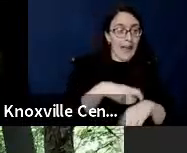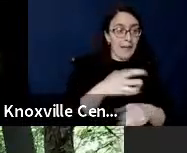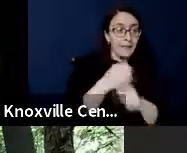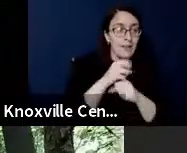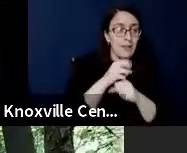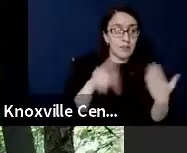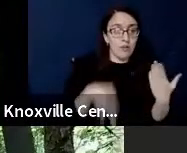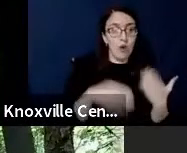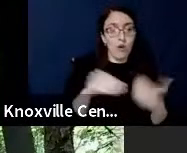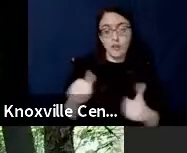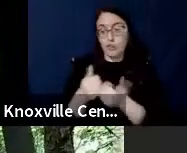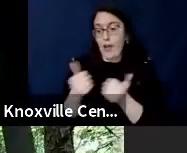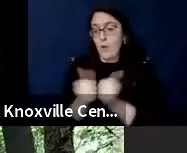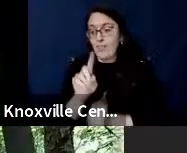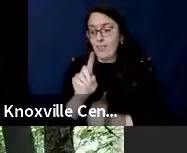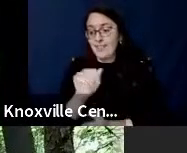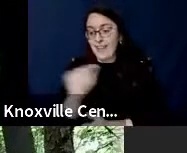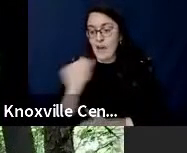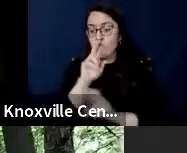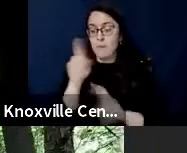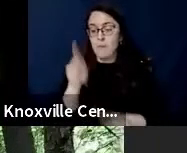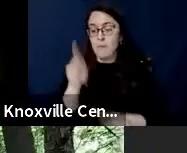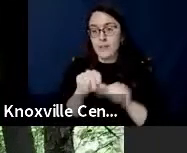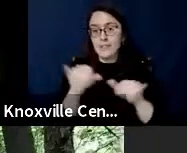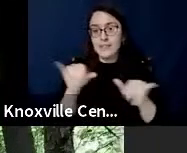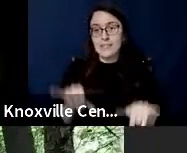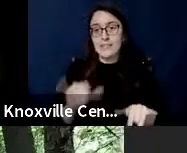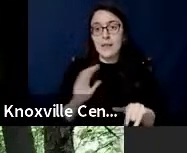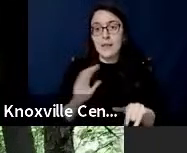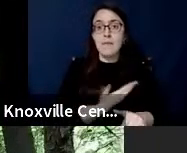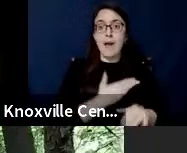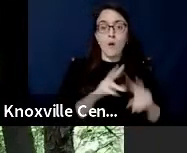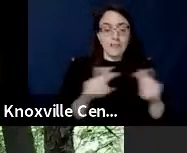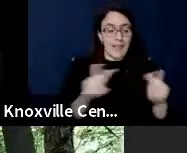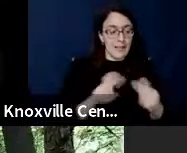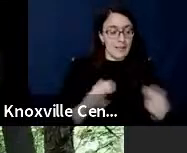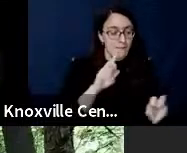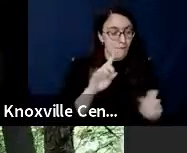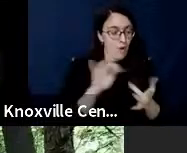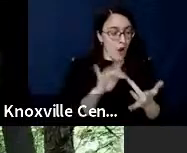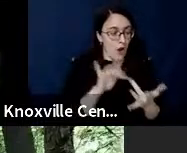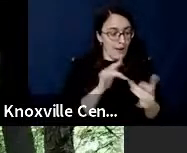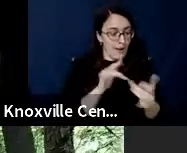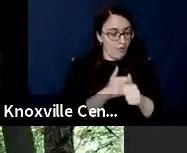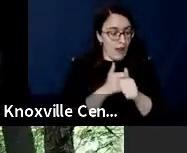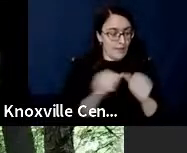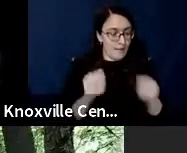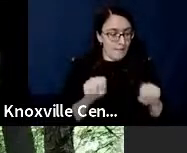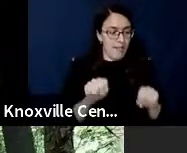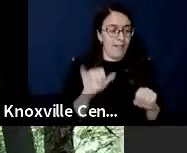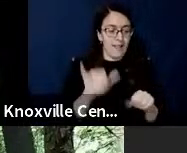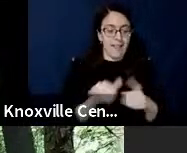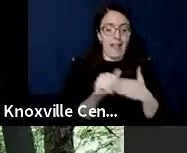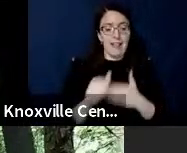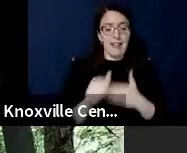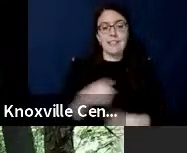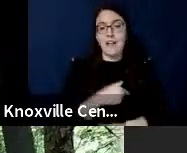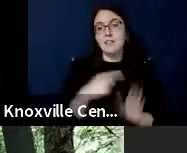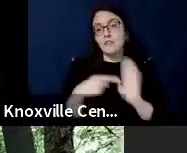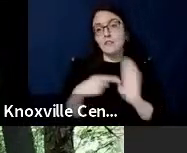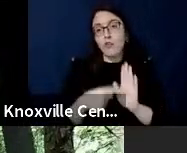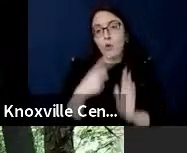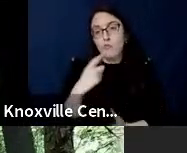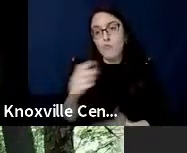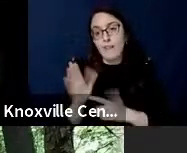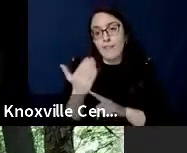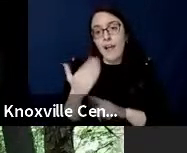reporting system, our assessment of our contact tracing capabilities leading us to represent this as red. We want to remind everyone